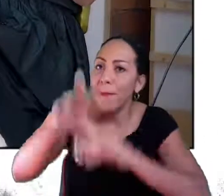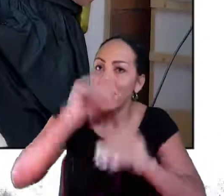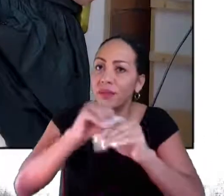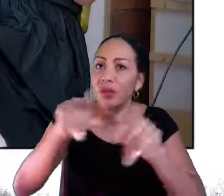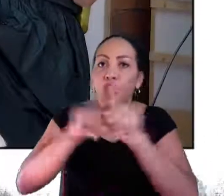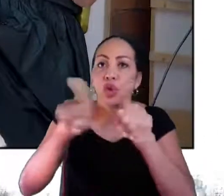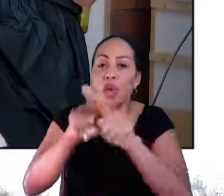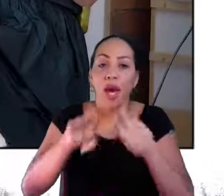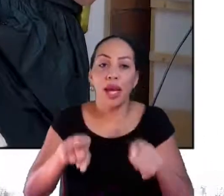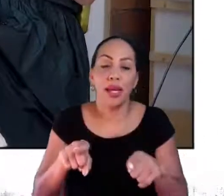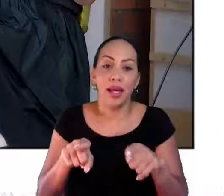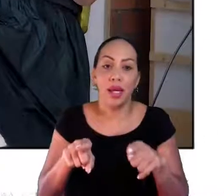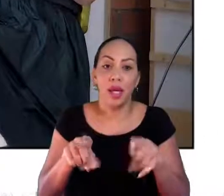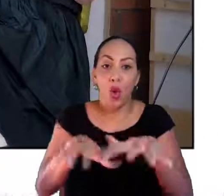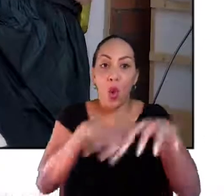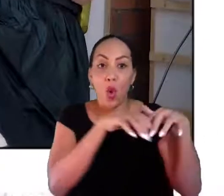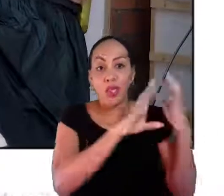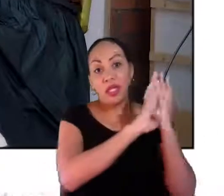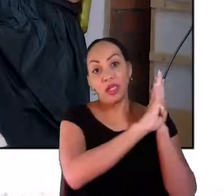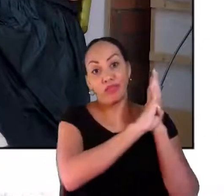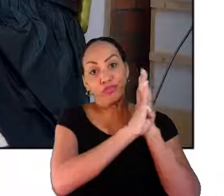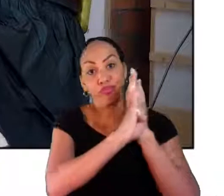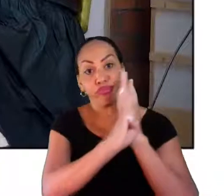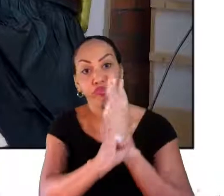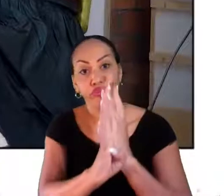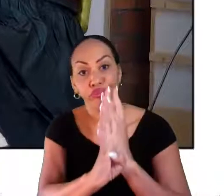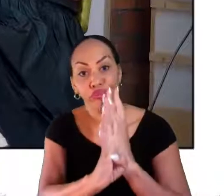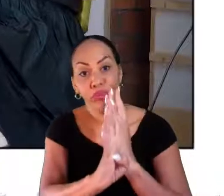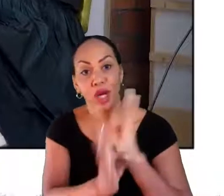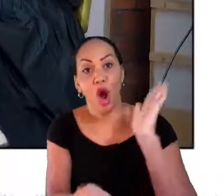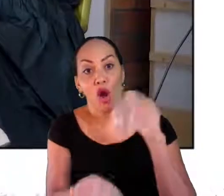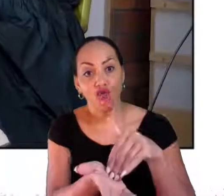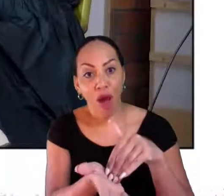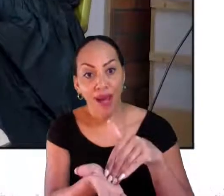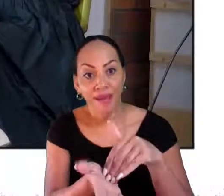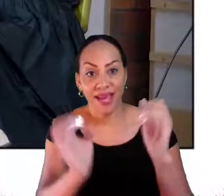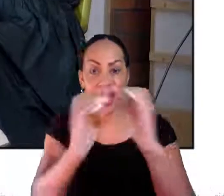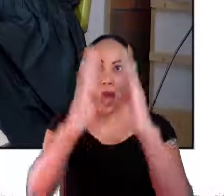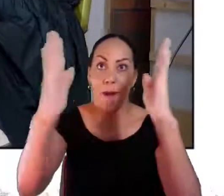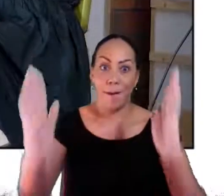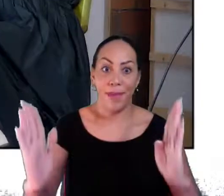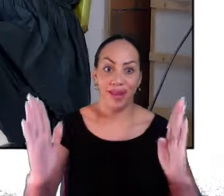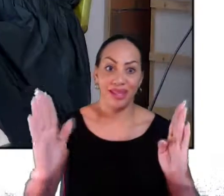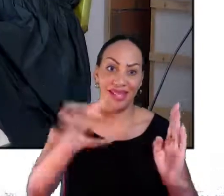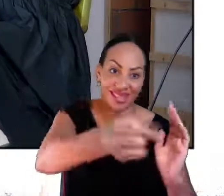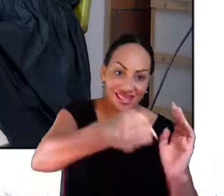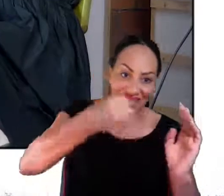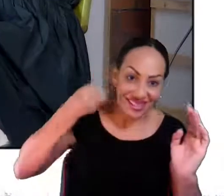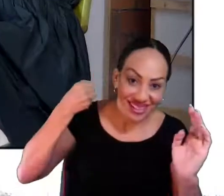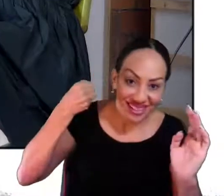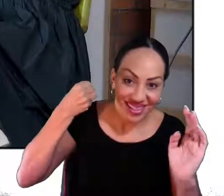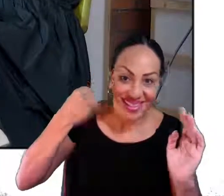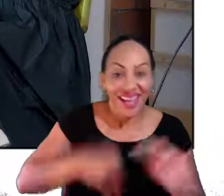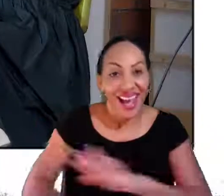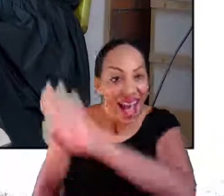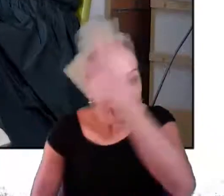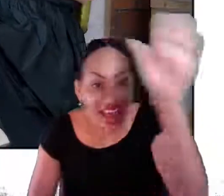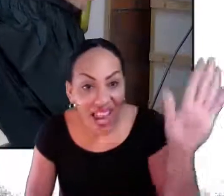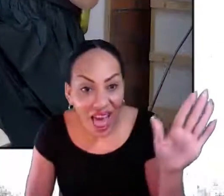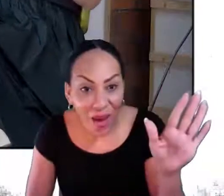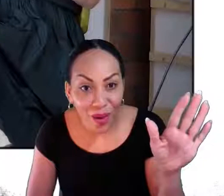or the community. So landing this work in terms of touch points is really